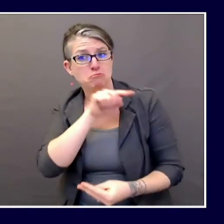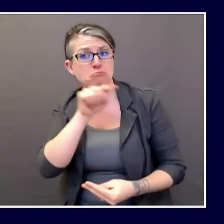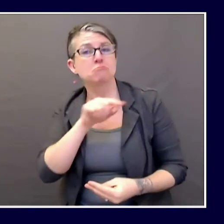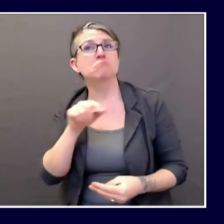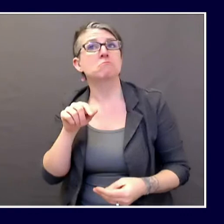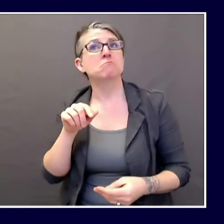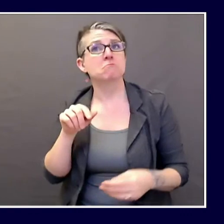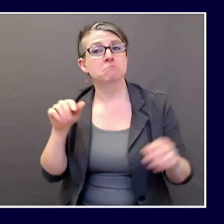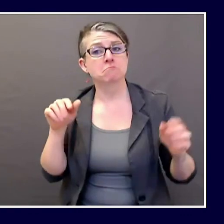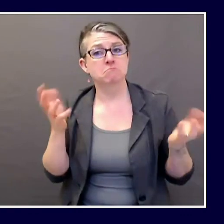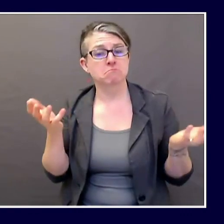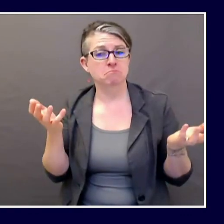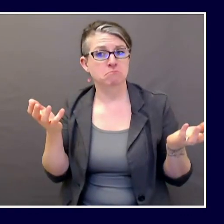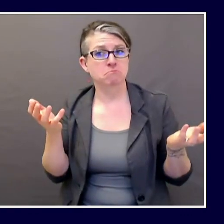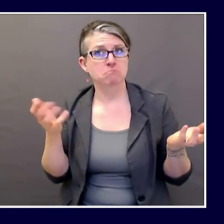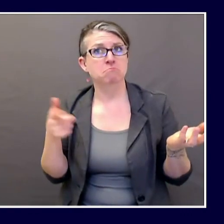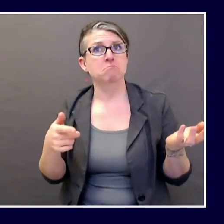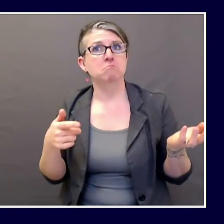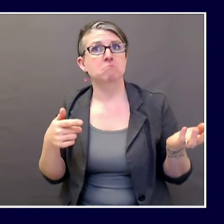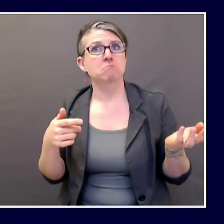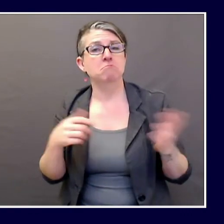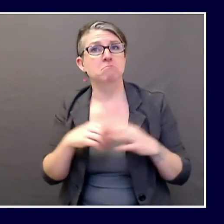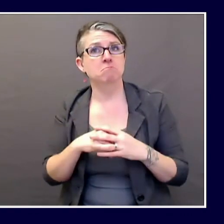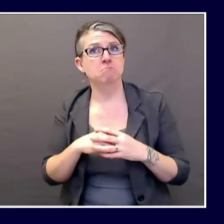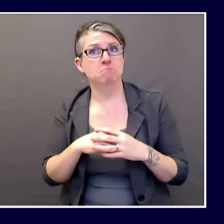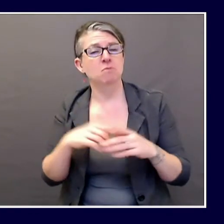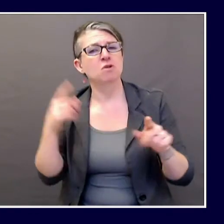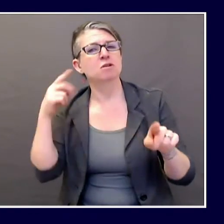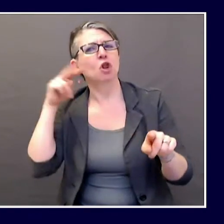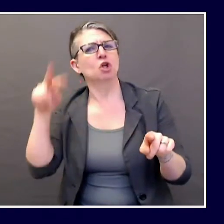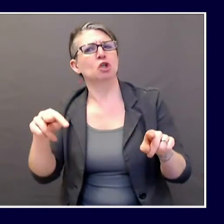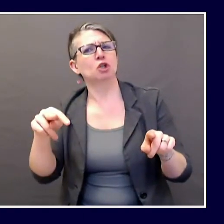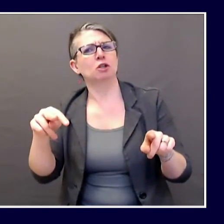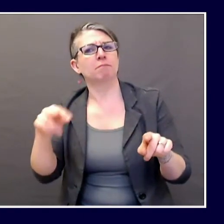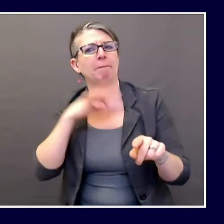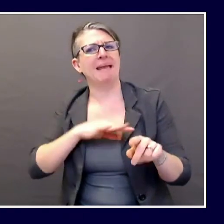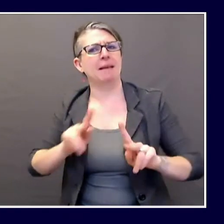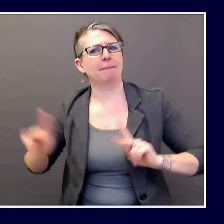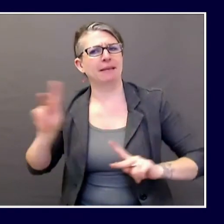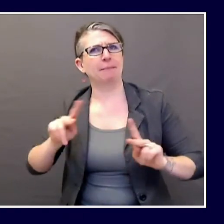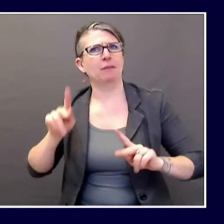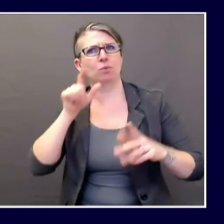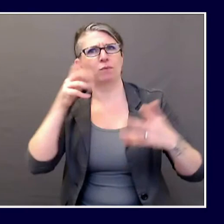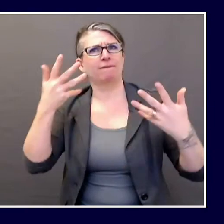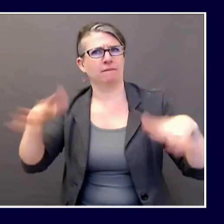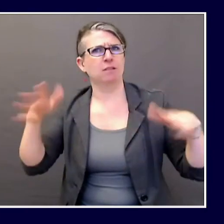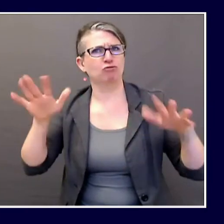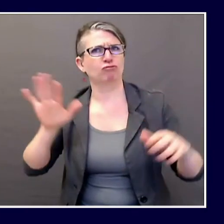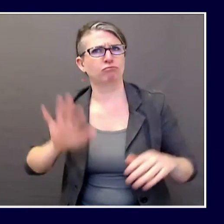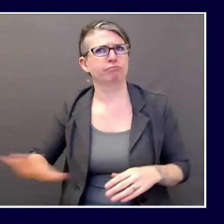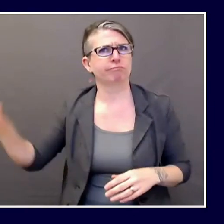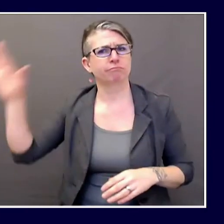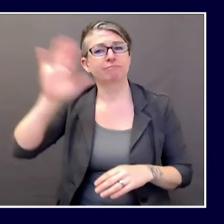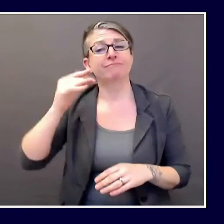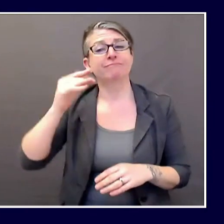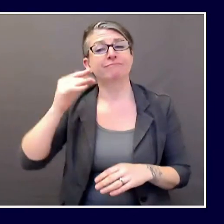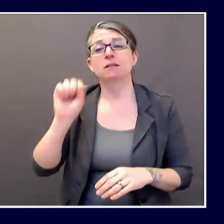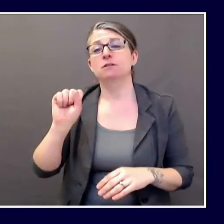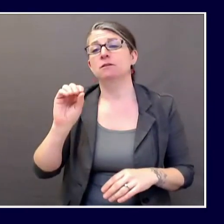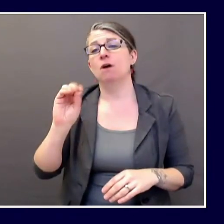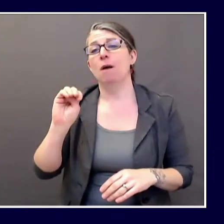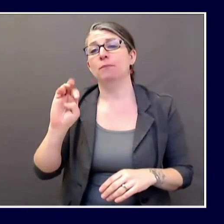Places like Somerset County are falling behind. Is this a matter of access, not enough vaccines, or something